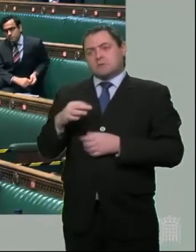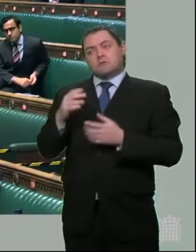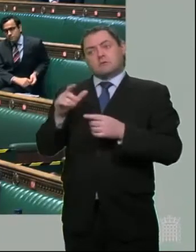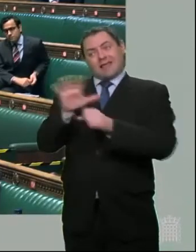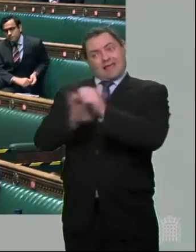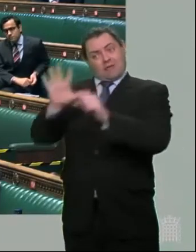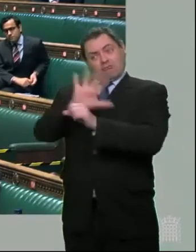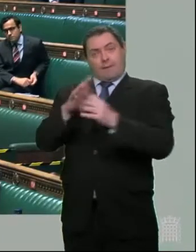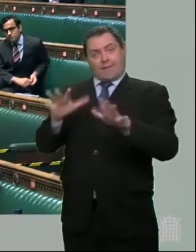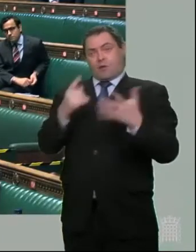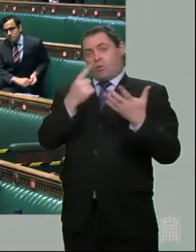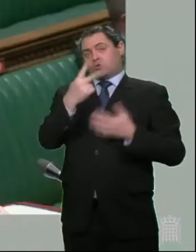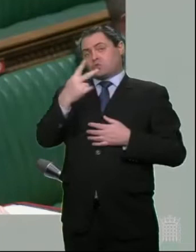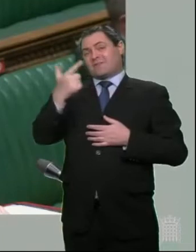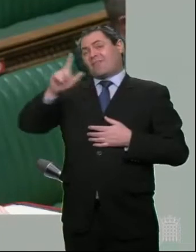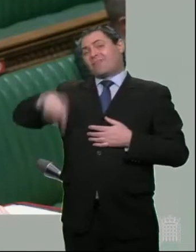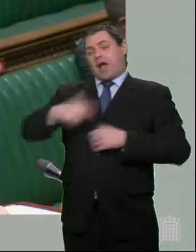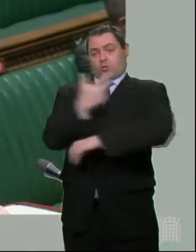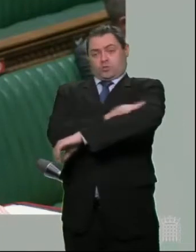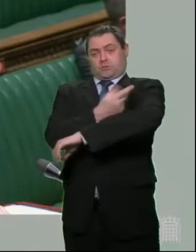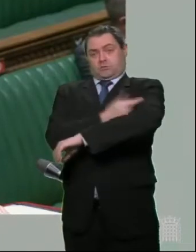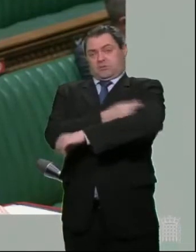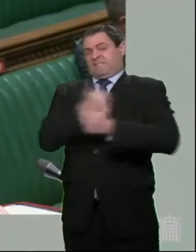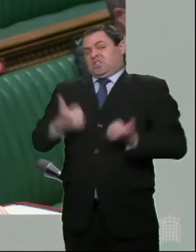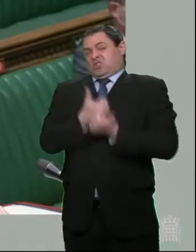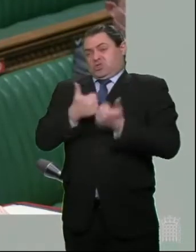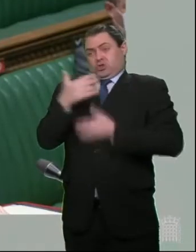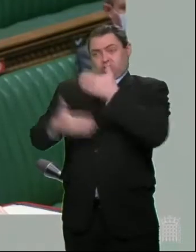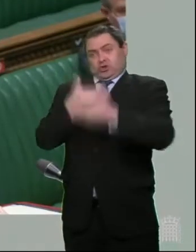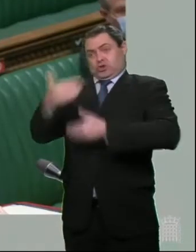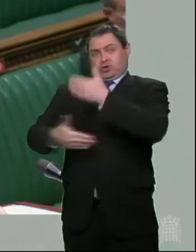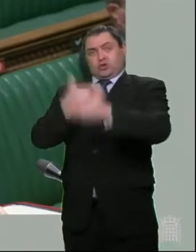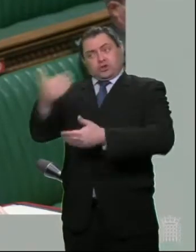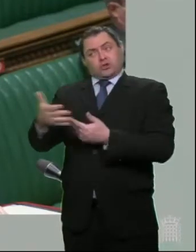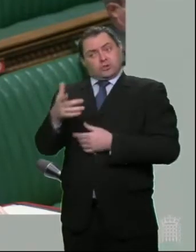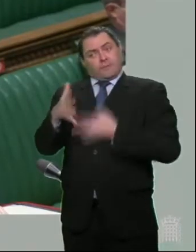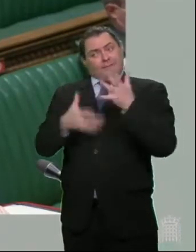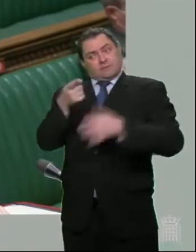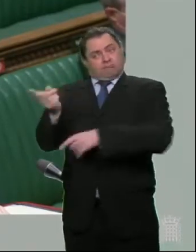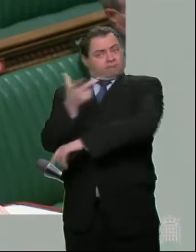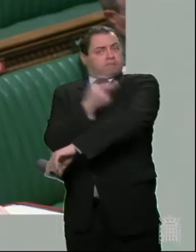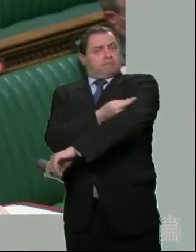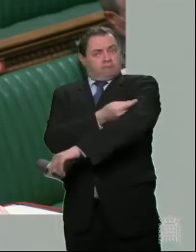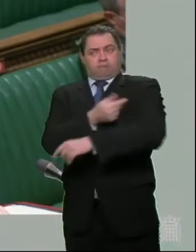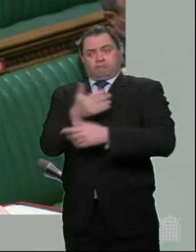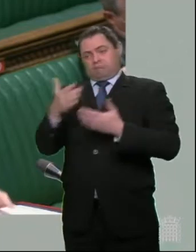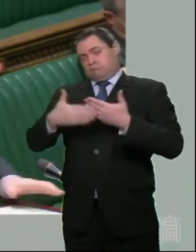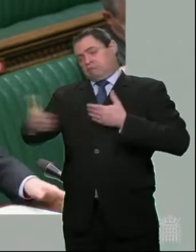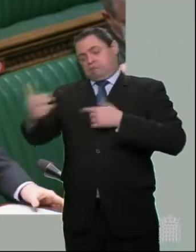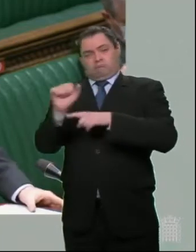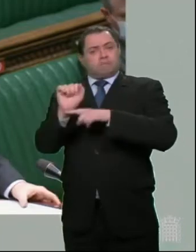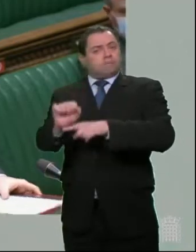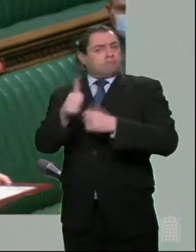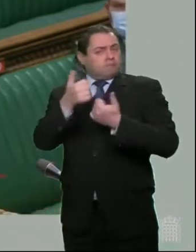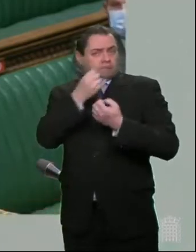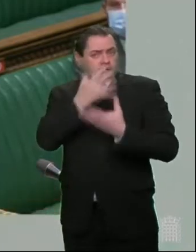127,000 vaccines already, Mr. Speaker, providing the hope of long-term immunity for the people of Medway and Gillingham and